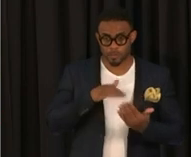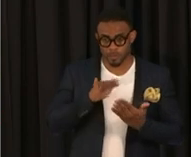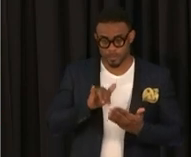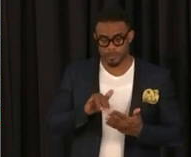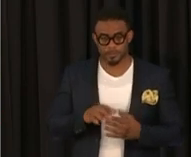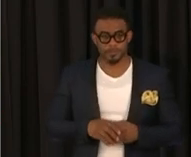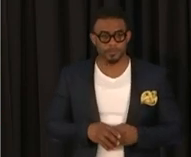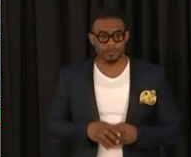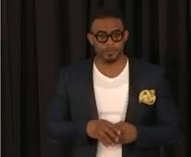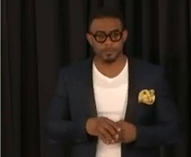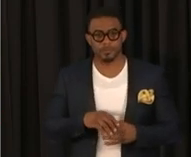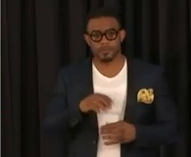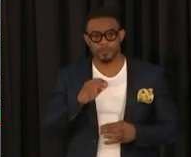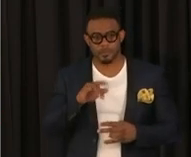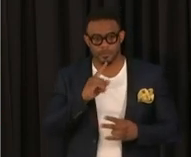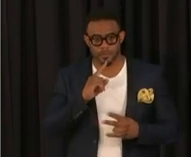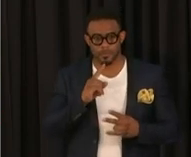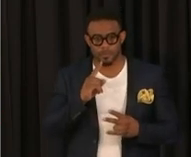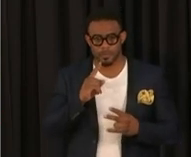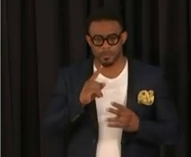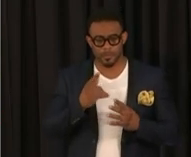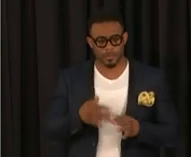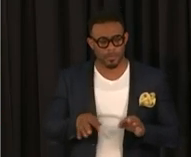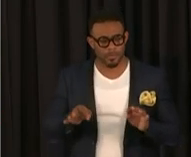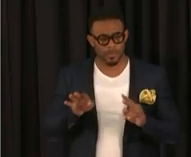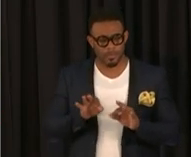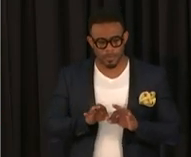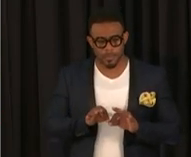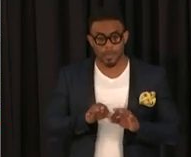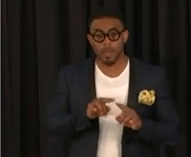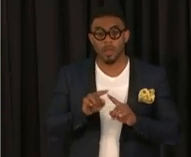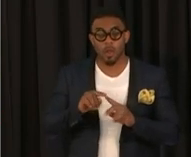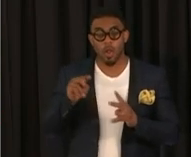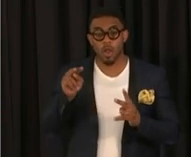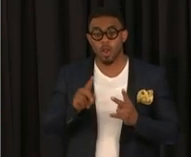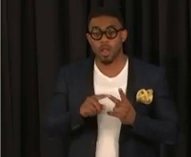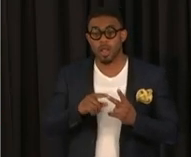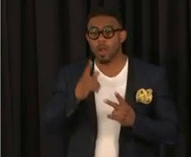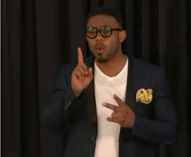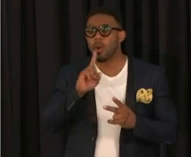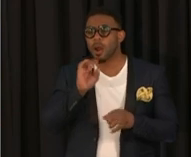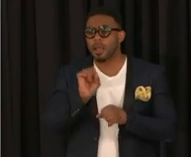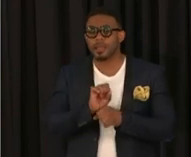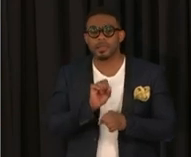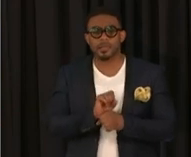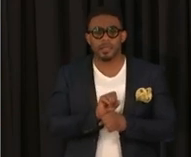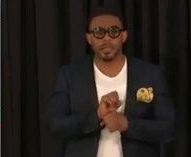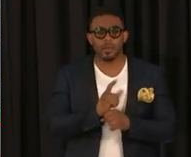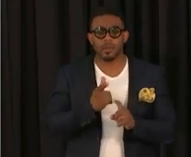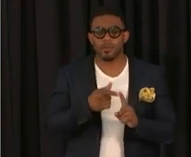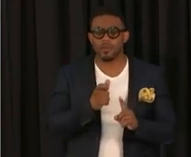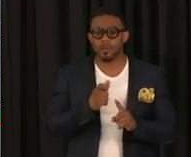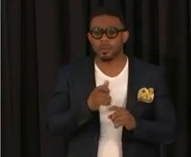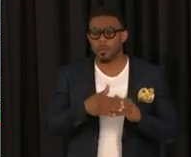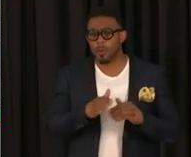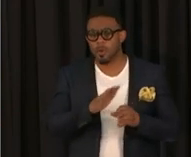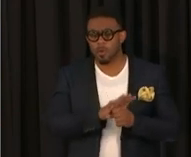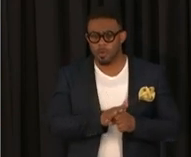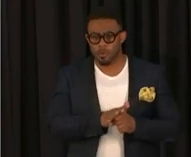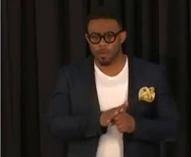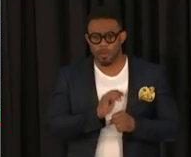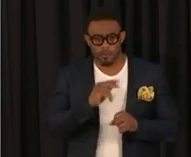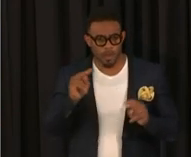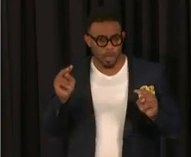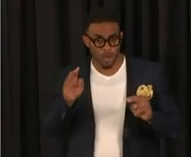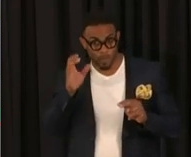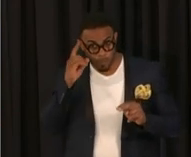to address that, which is vitally important. And then also looking at where the jobs going to come from